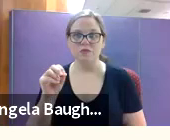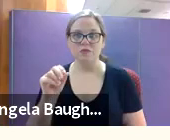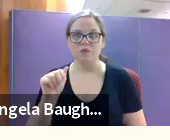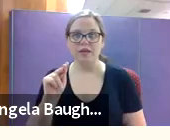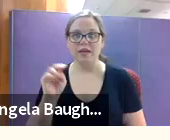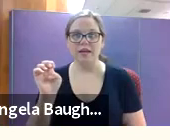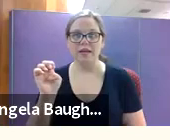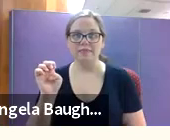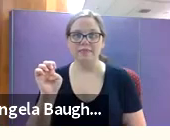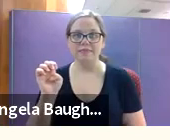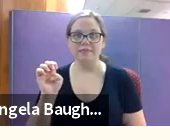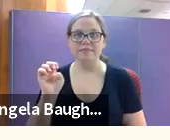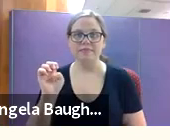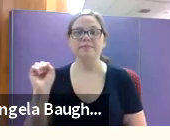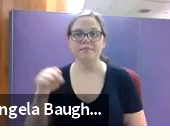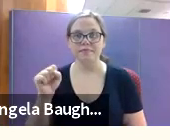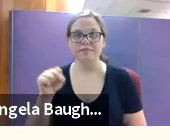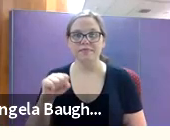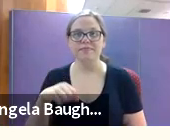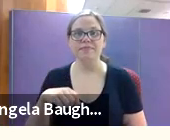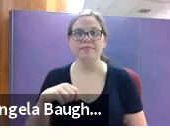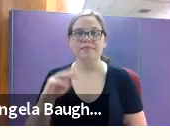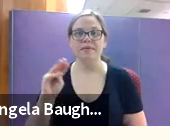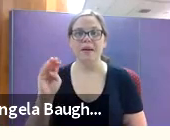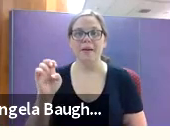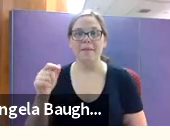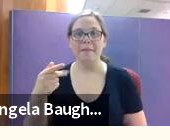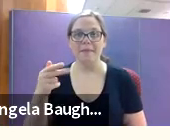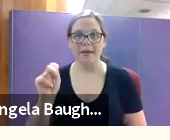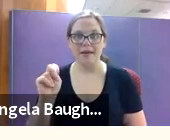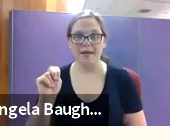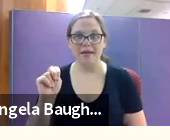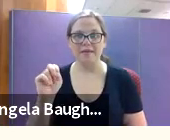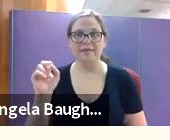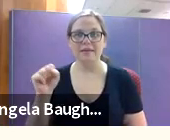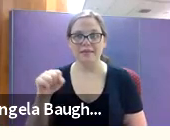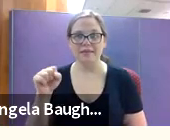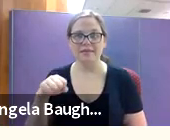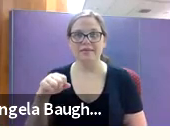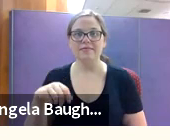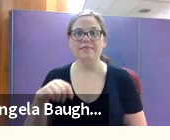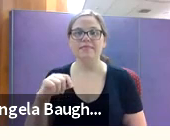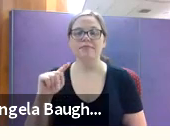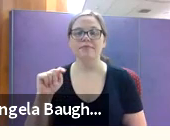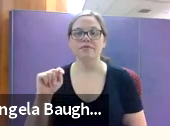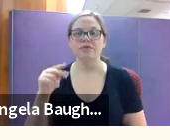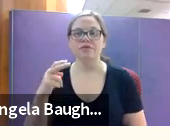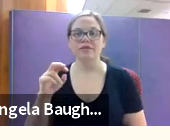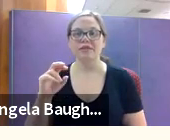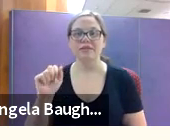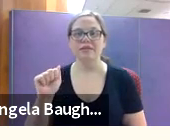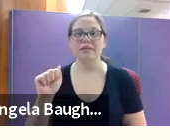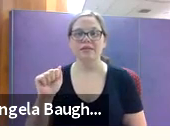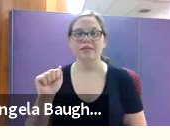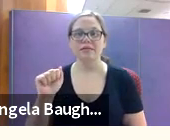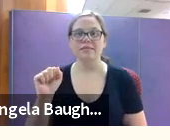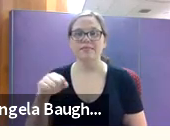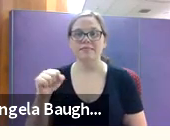Aceto, Yay. Megan Bergen, Yes. Teresa Hall,